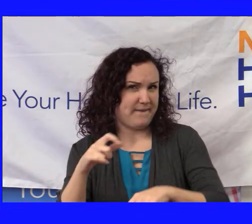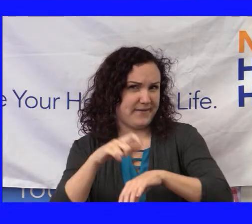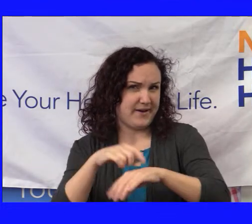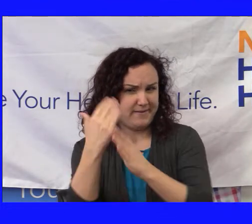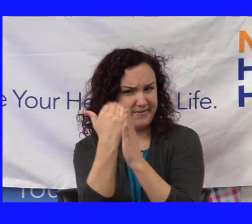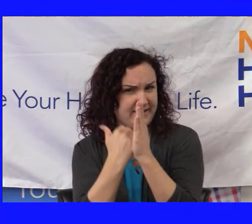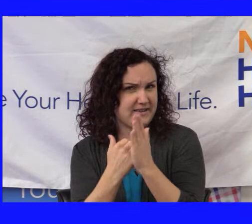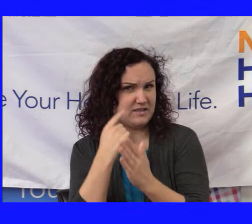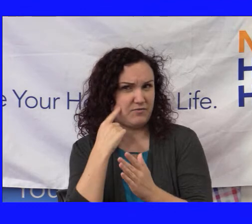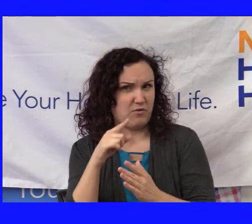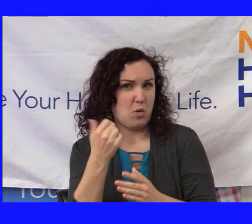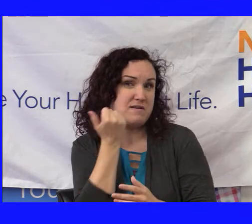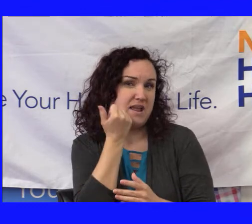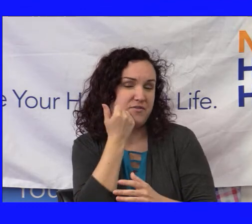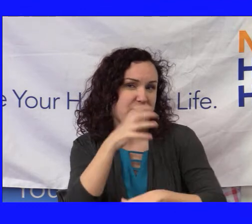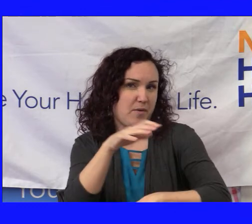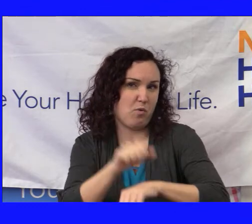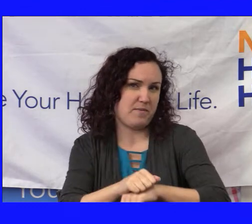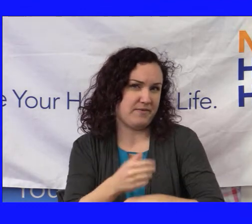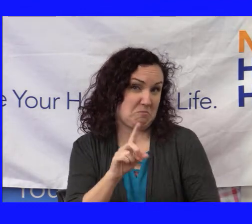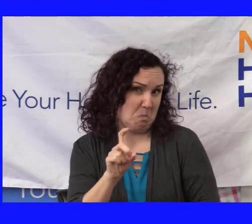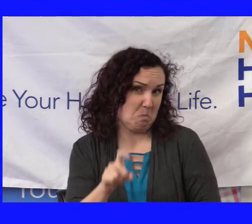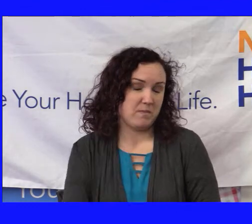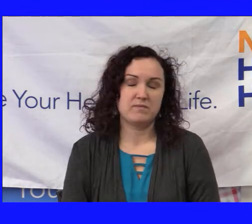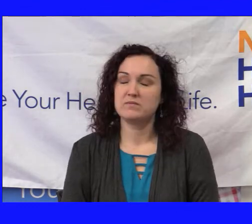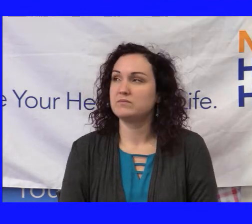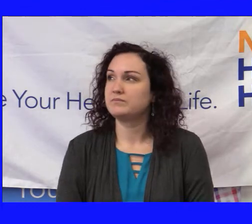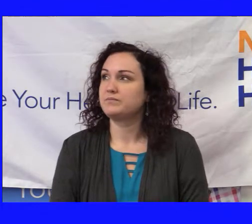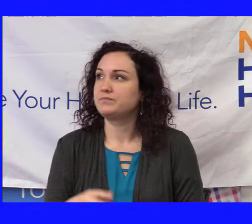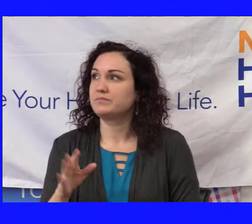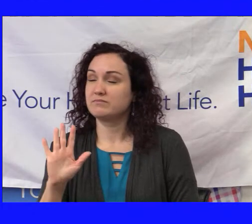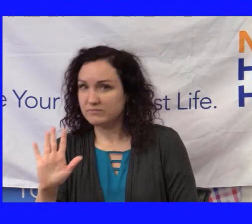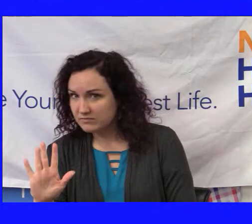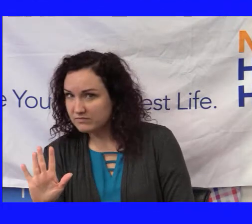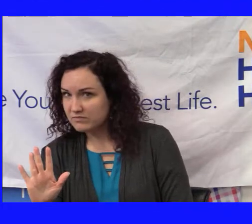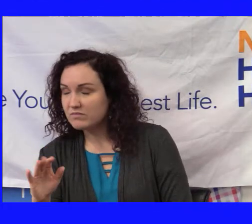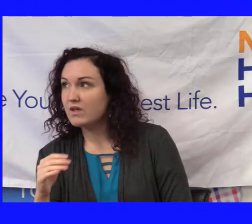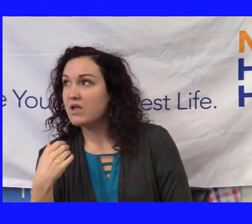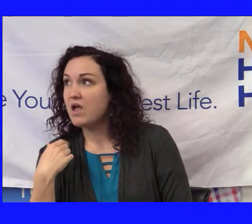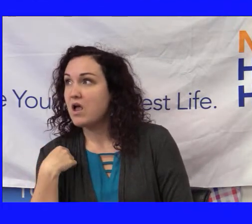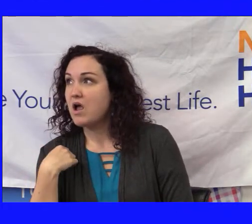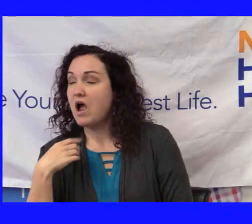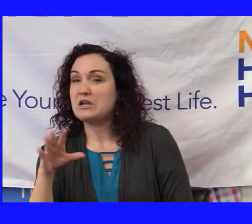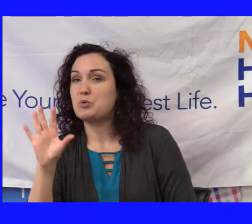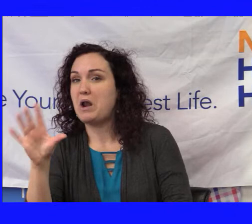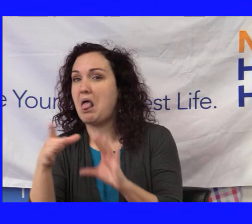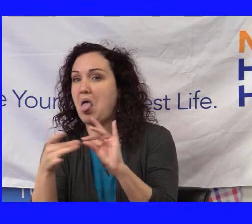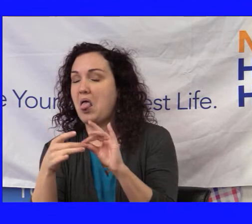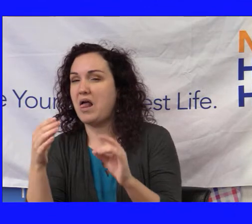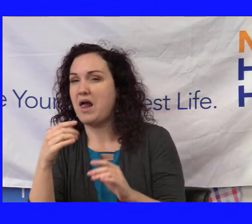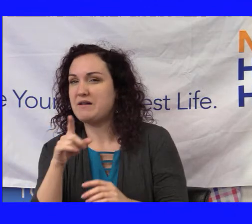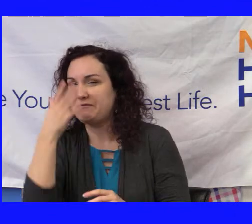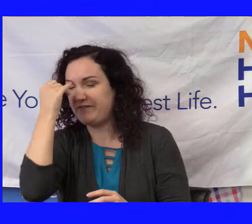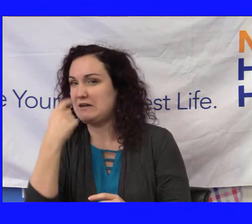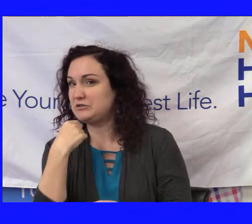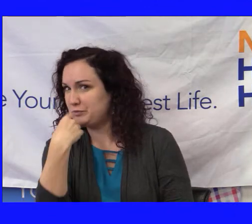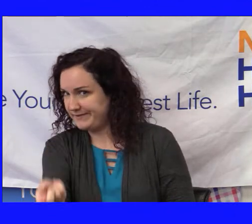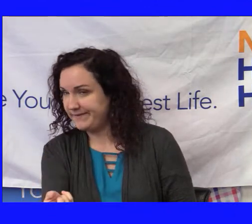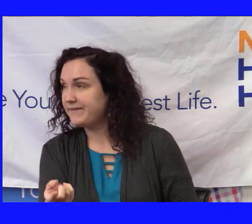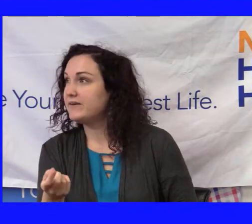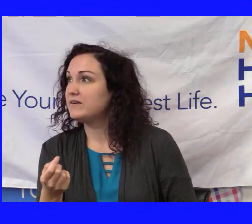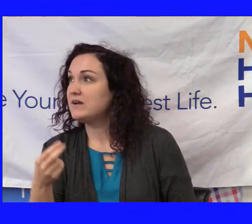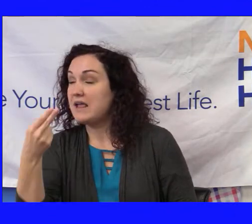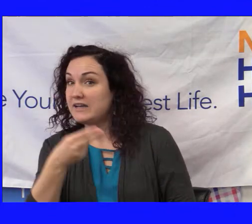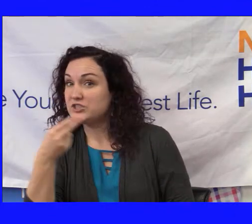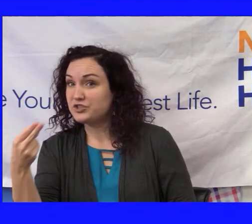care for patients? So before I answer your question, I do want to make one comment that I think I didn't say, which is